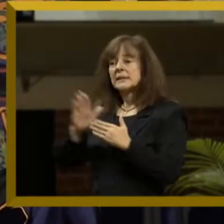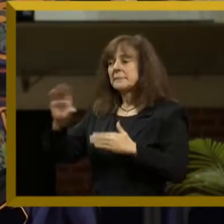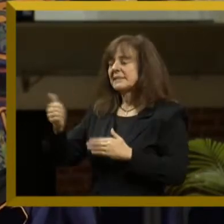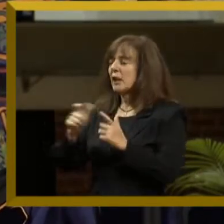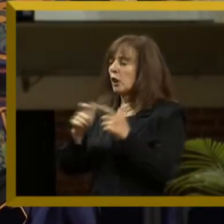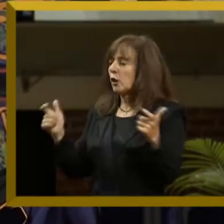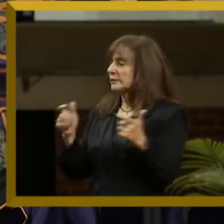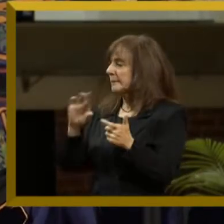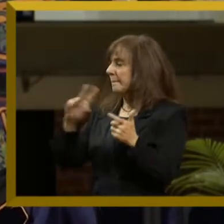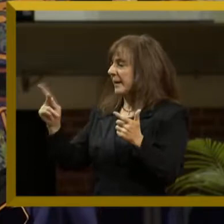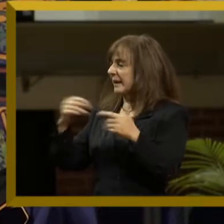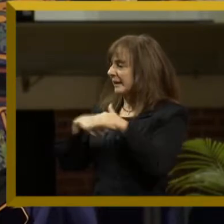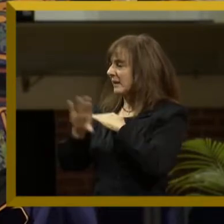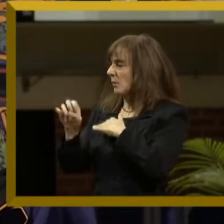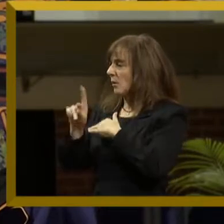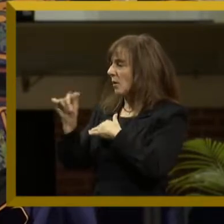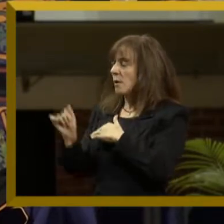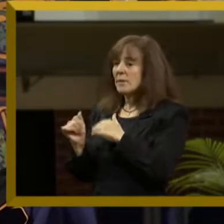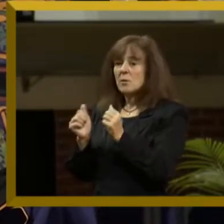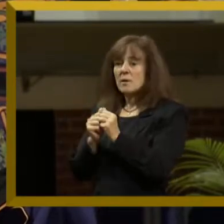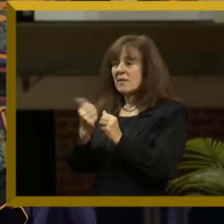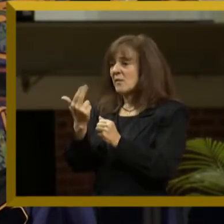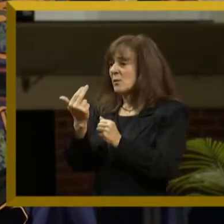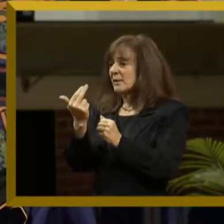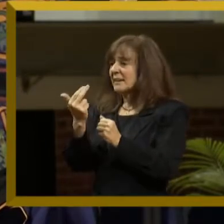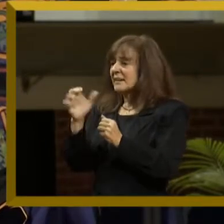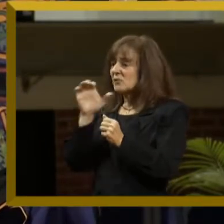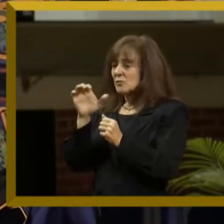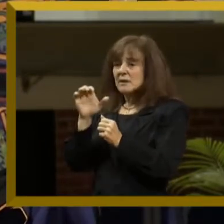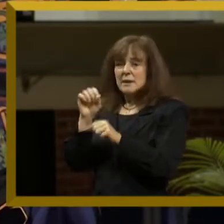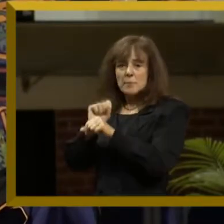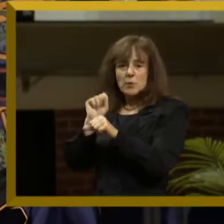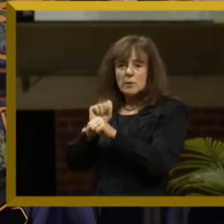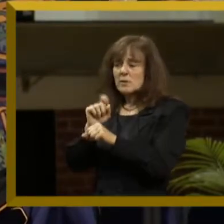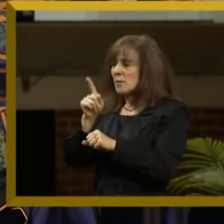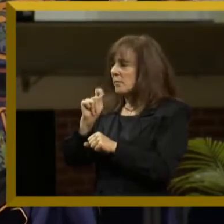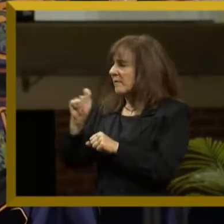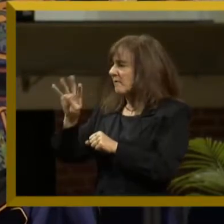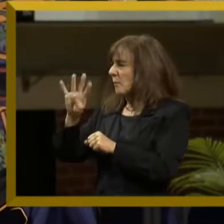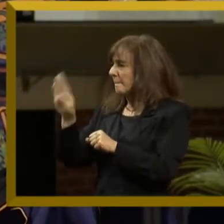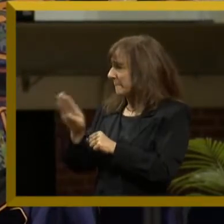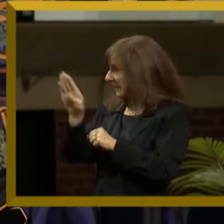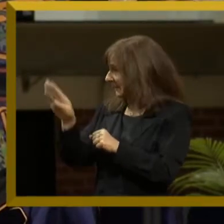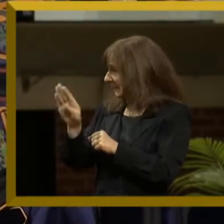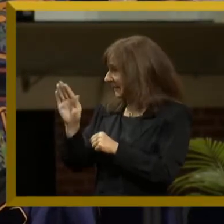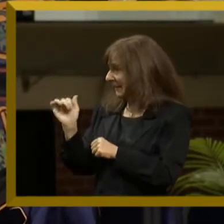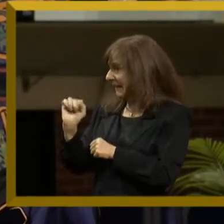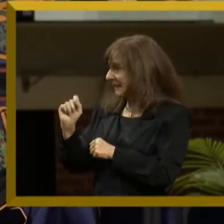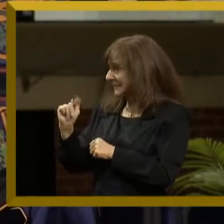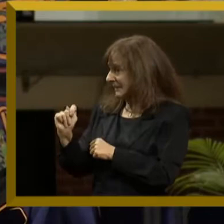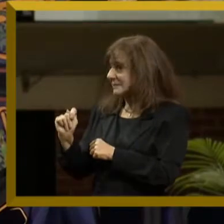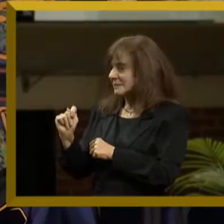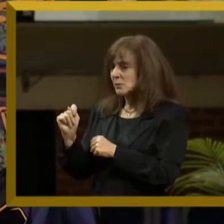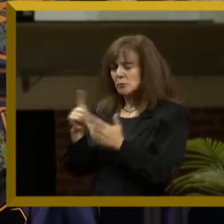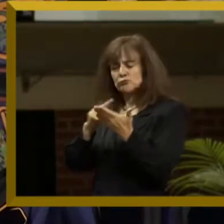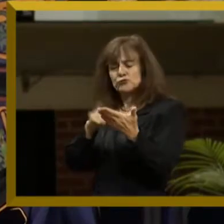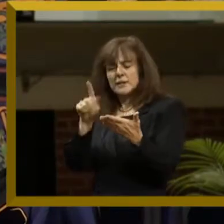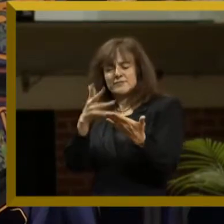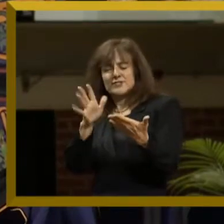largest banks in Oklahoma with over 1,300 employees and $1.4 billion in assets. Goal number 27,